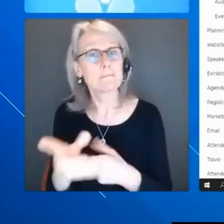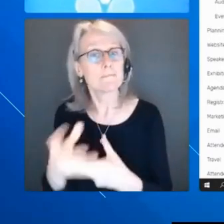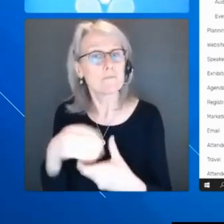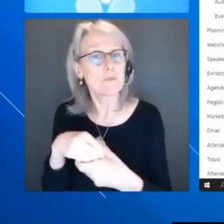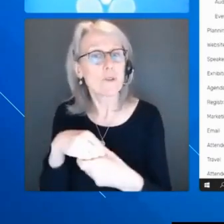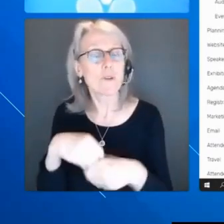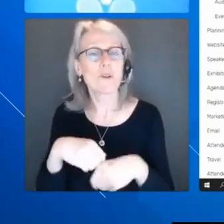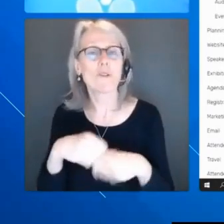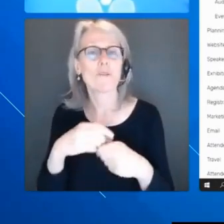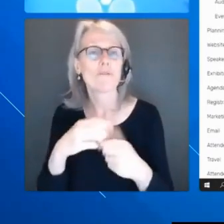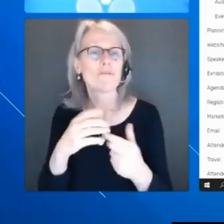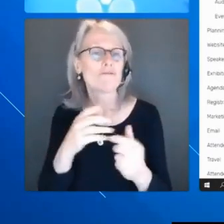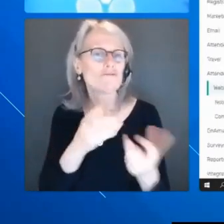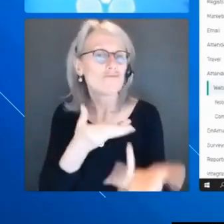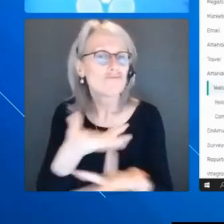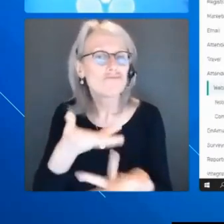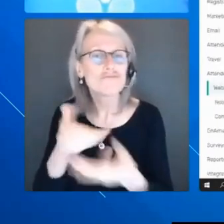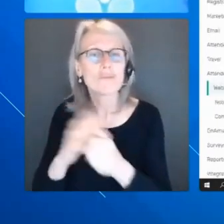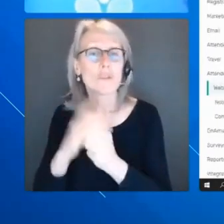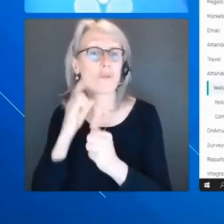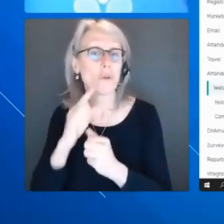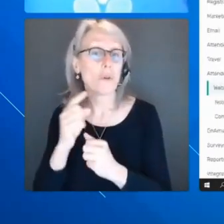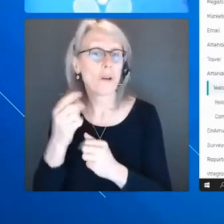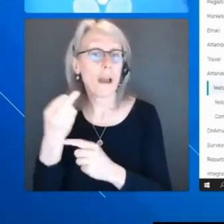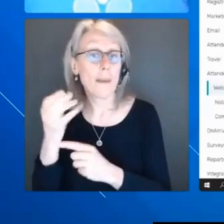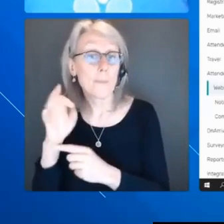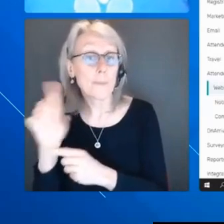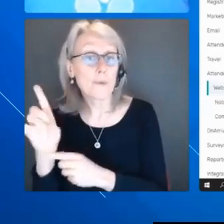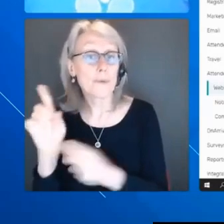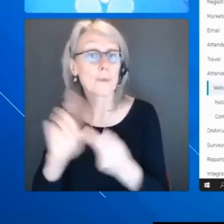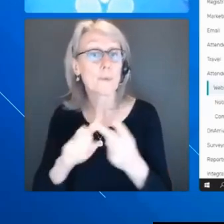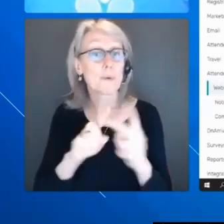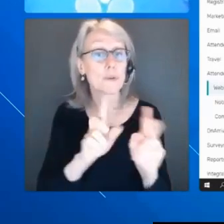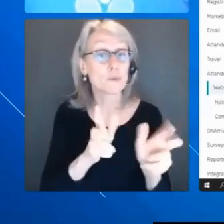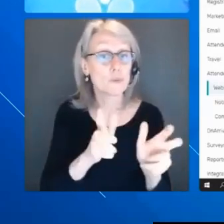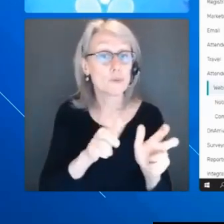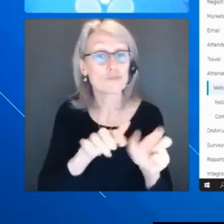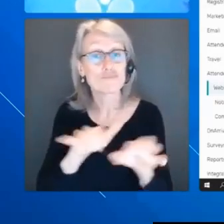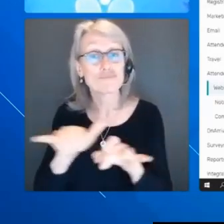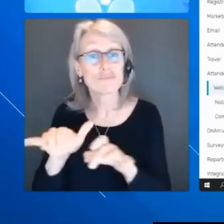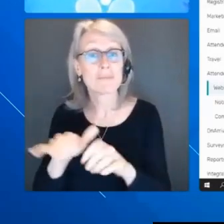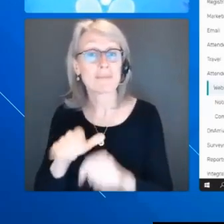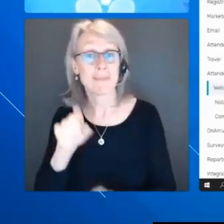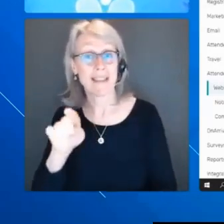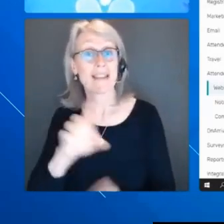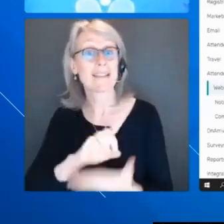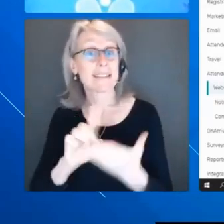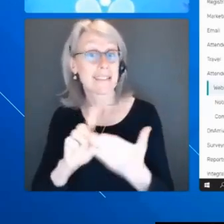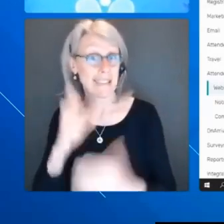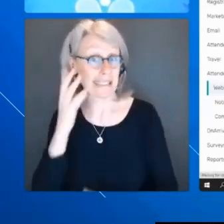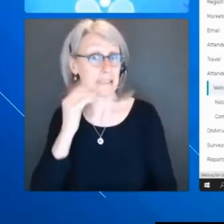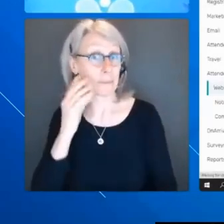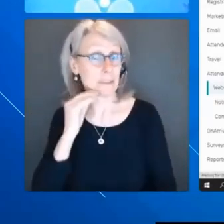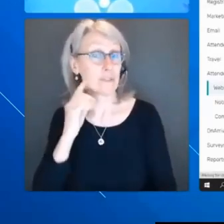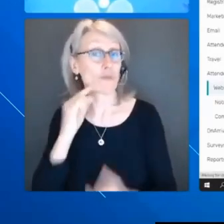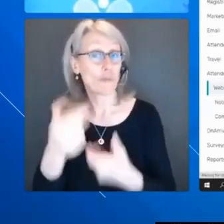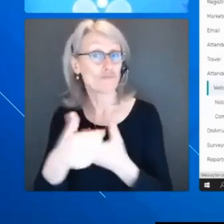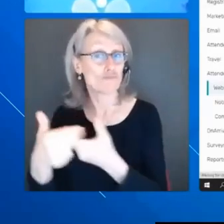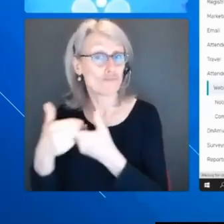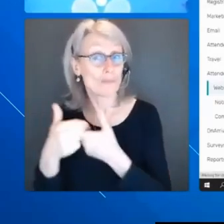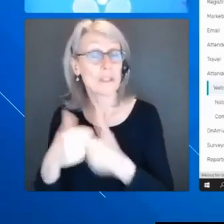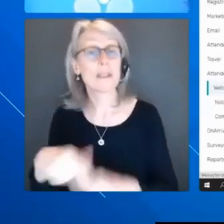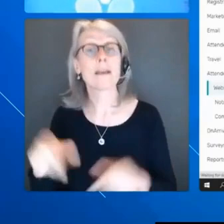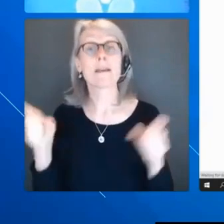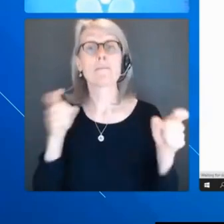their computers, or for your hybrid events. And that same Attendee Hub designer experience, you can now see when I click on Manage Website